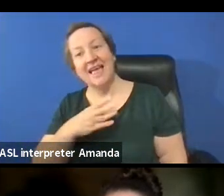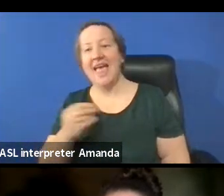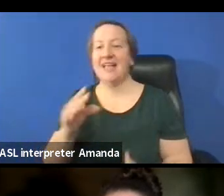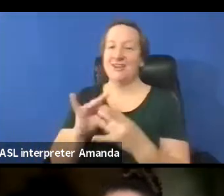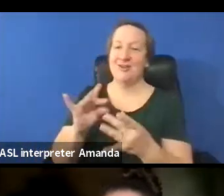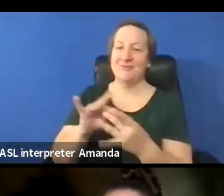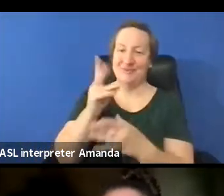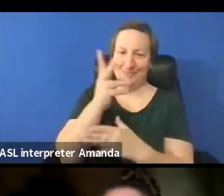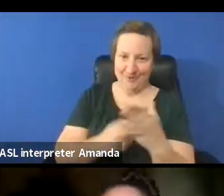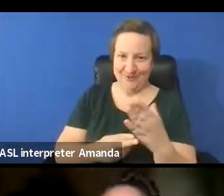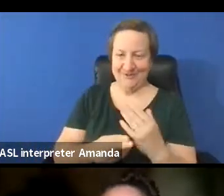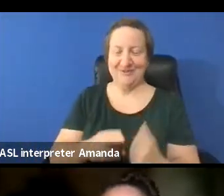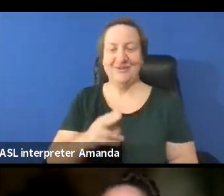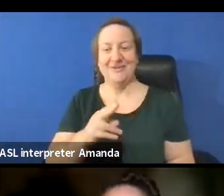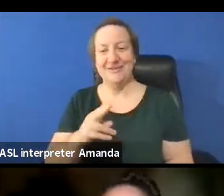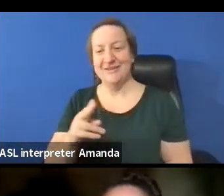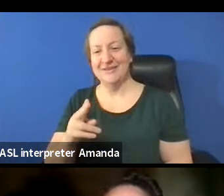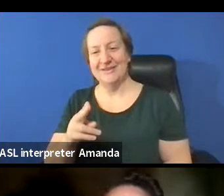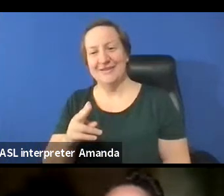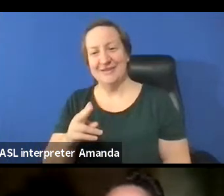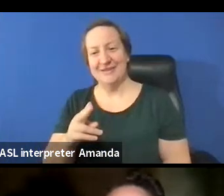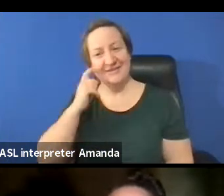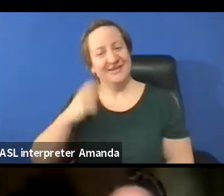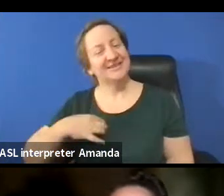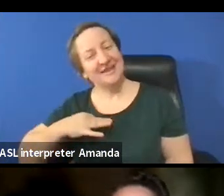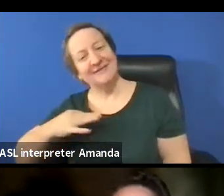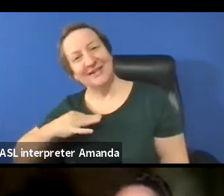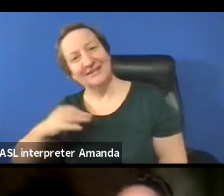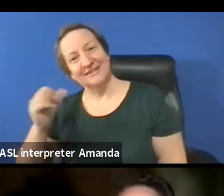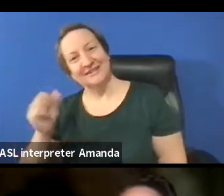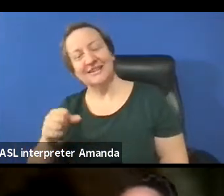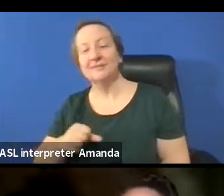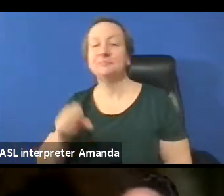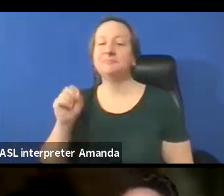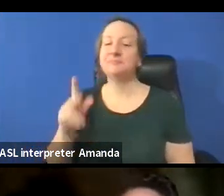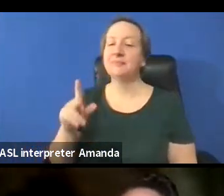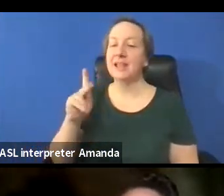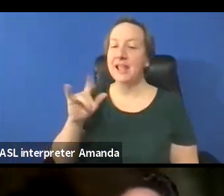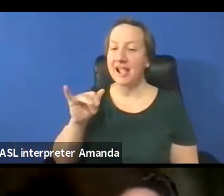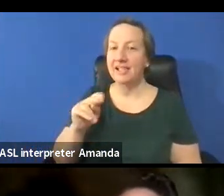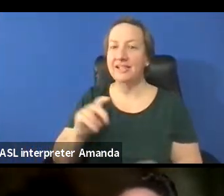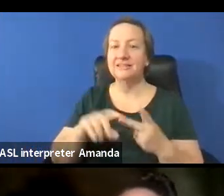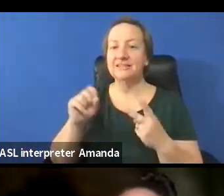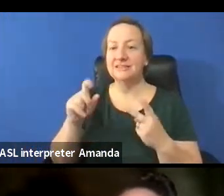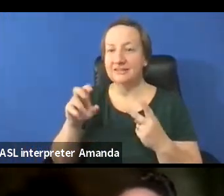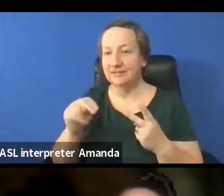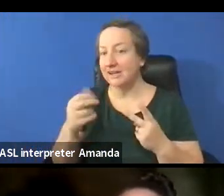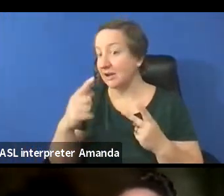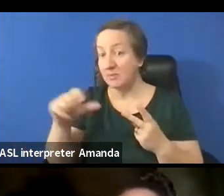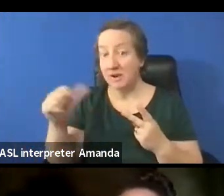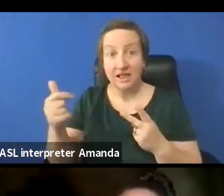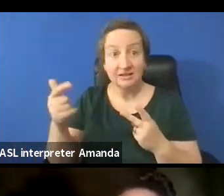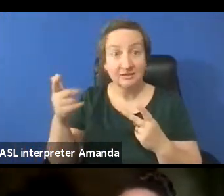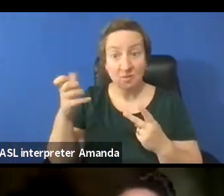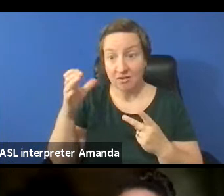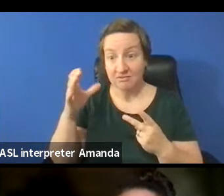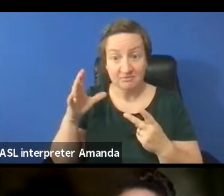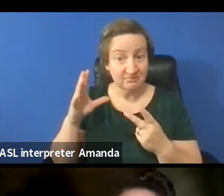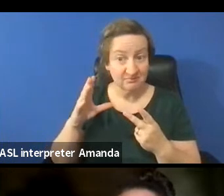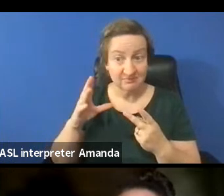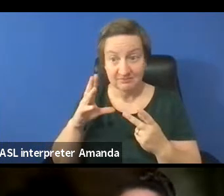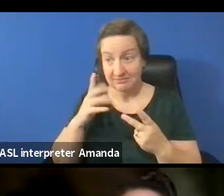comment. Okay, great. Because I'm I'll take it. volunteering. So Caitlin and Stephen, anybody else want to raise their hand on this one? Anybody else